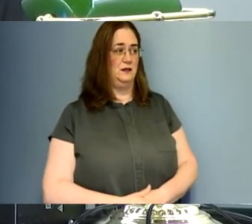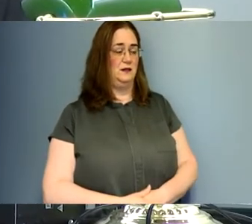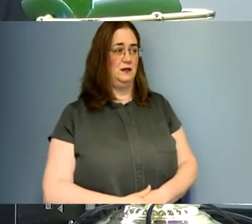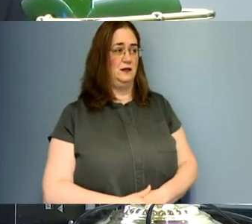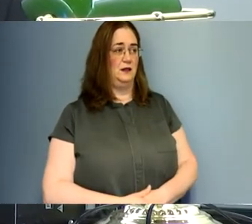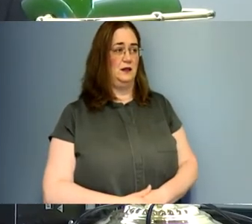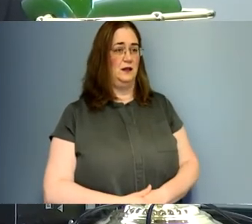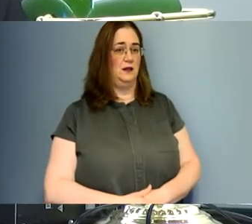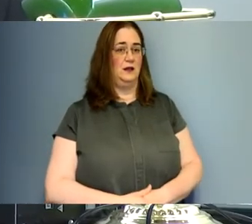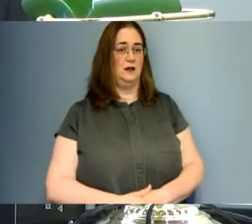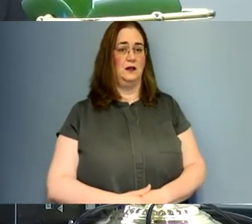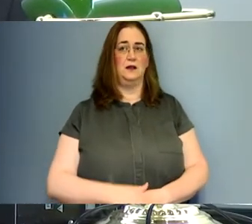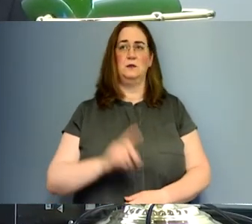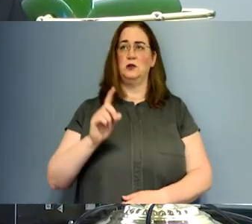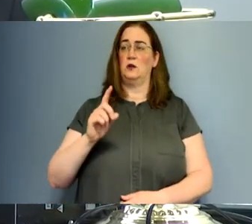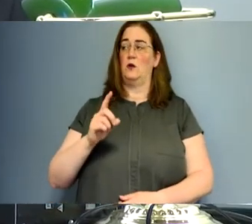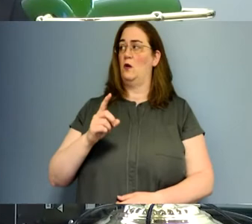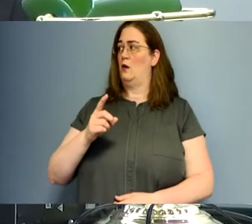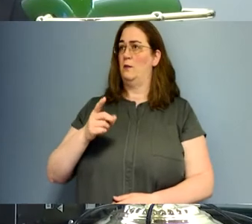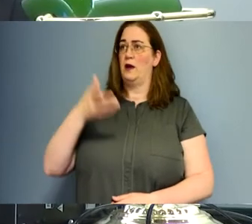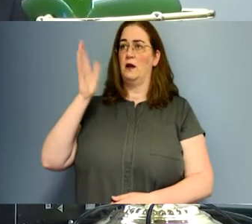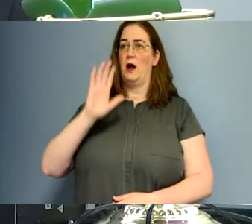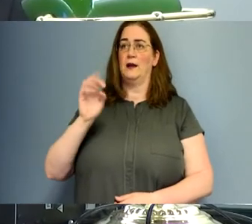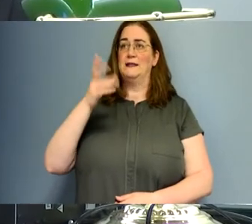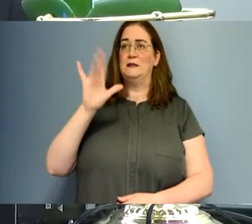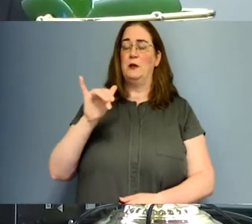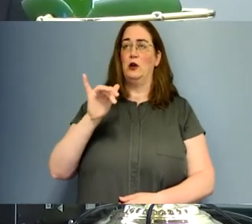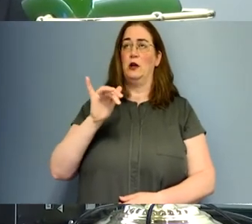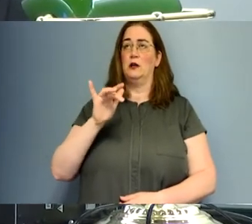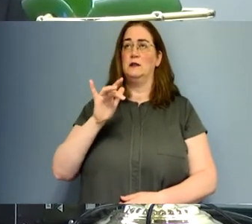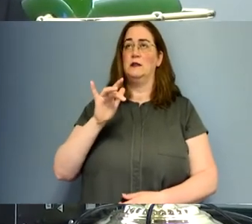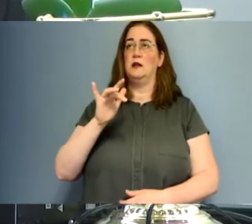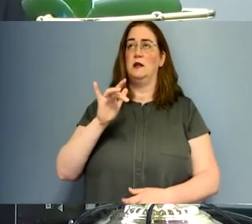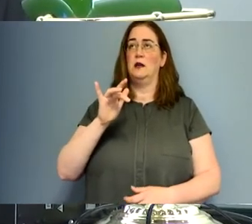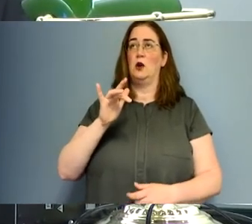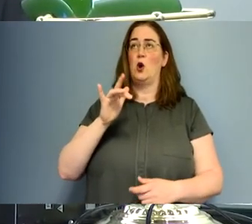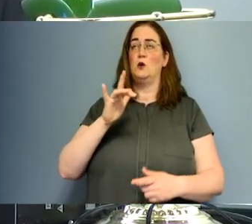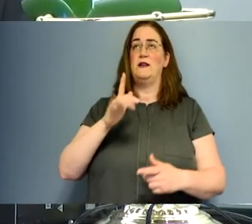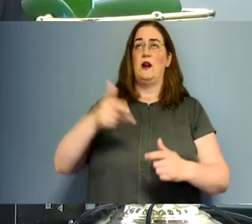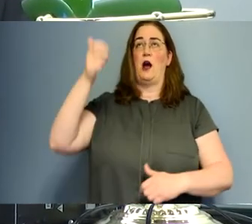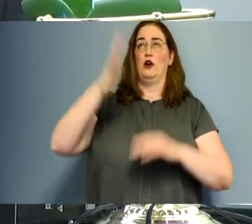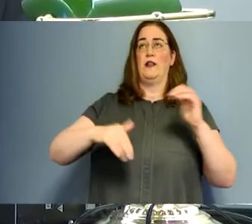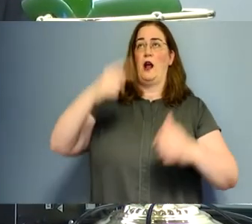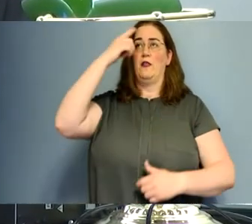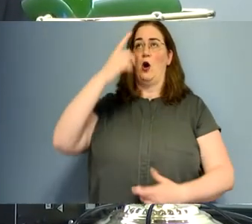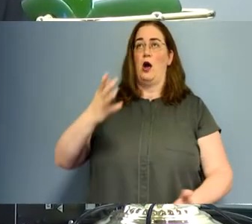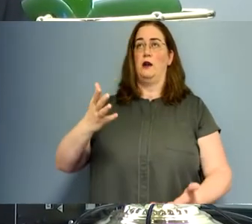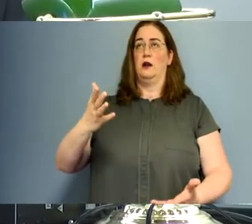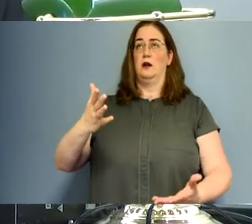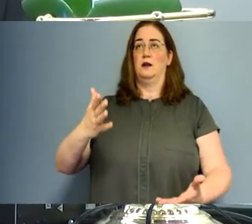And the person says, oh, my God, the conspiracy goes higher than I thought. You know?